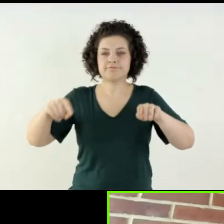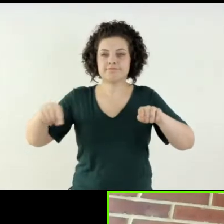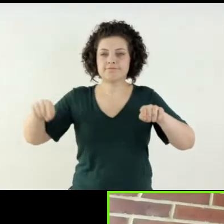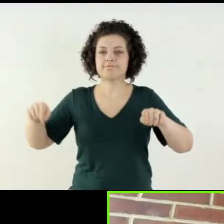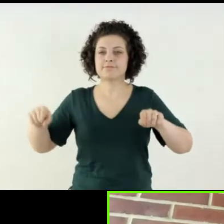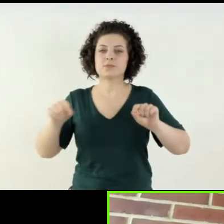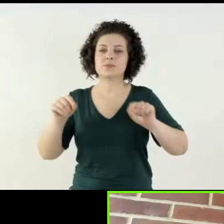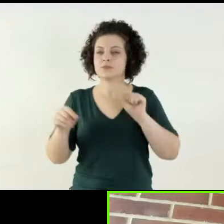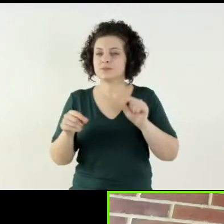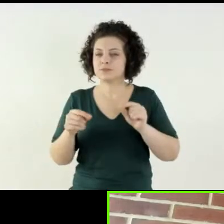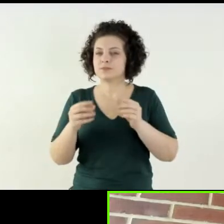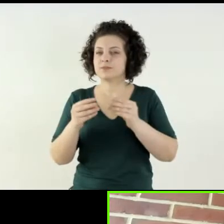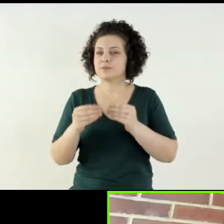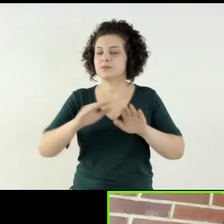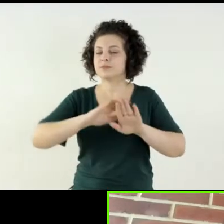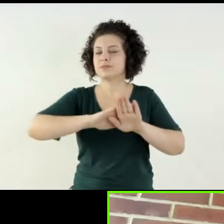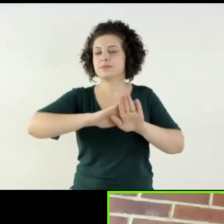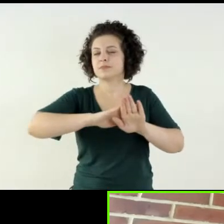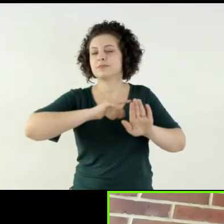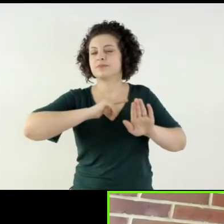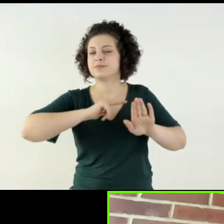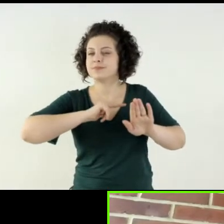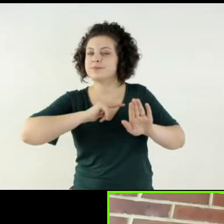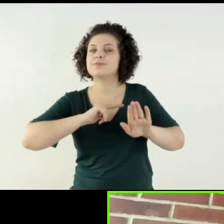that astute reading.